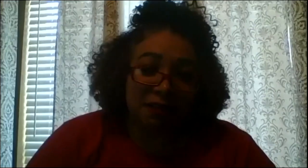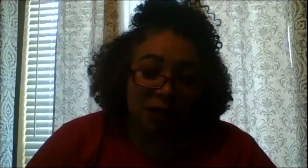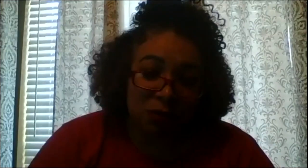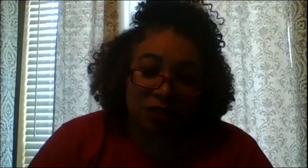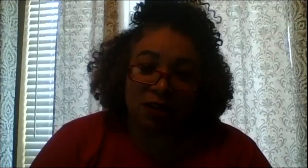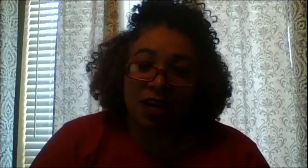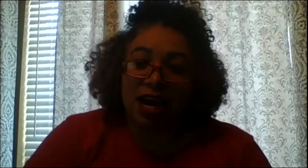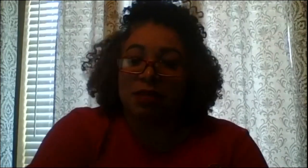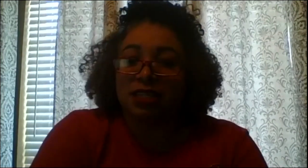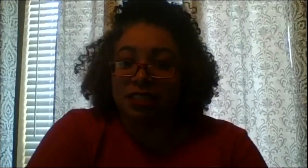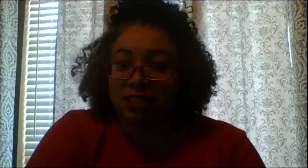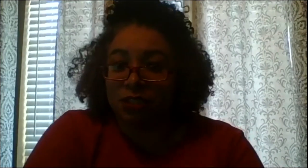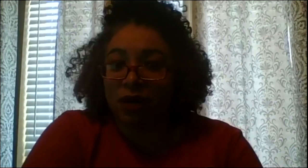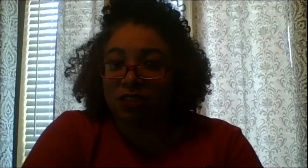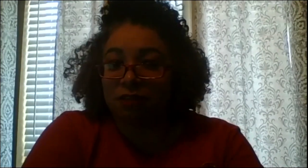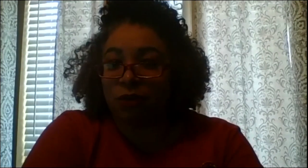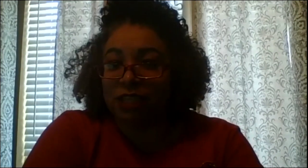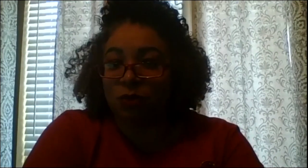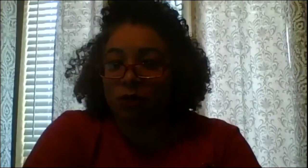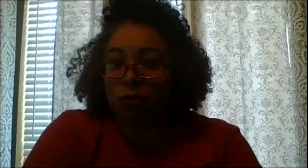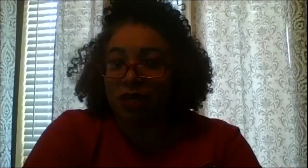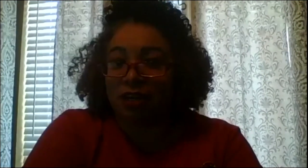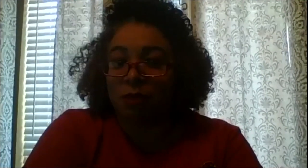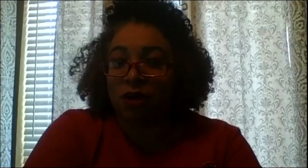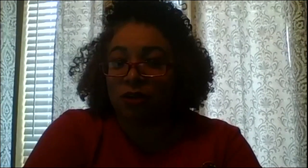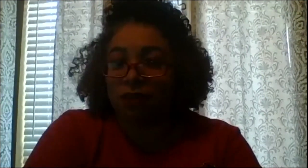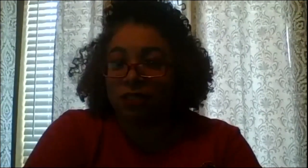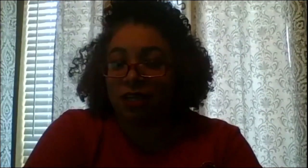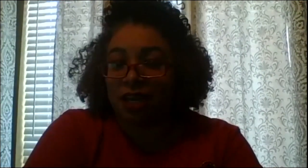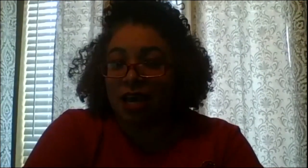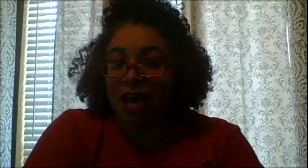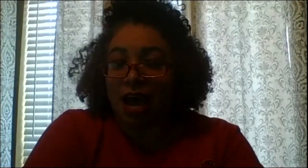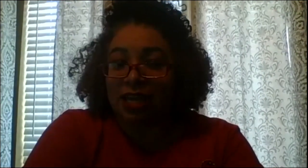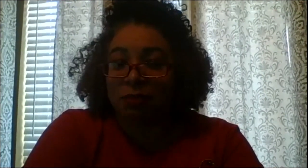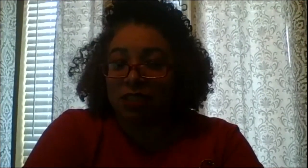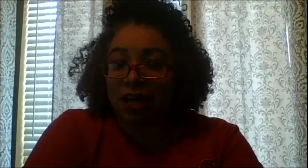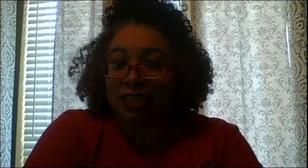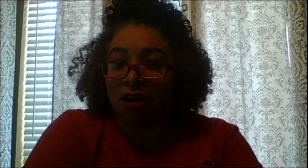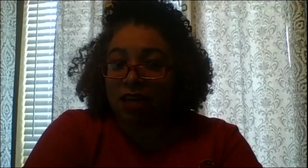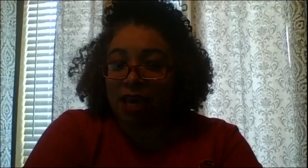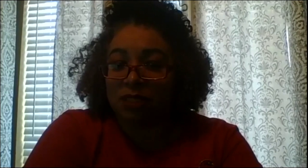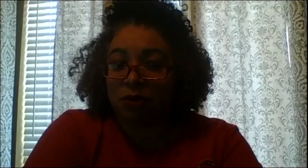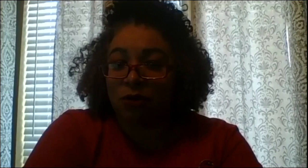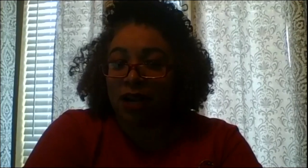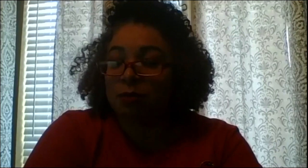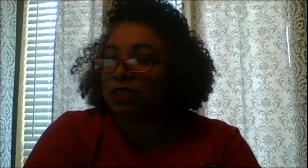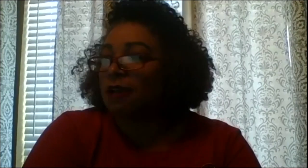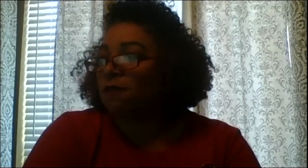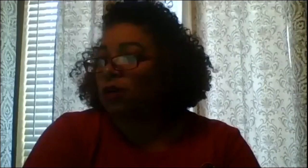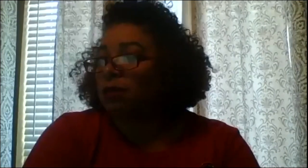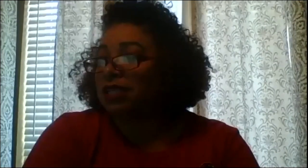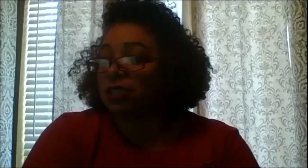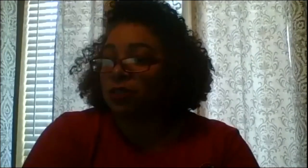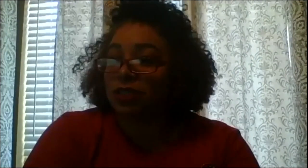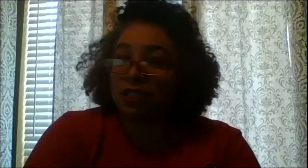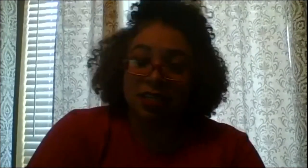My name is Stephanie Broussard. I'm the Assistant Director of Graduate Recruitment here at Lamar University. I specialize in on-campus programs